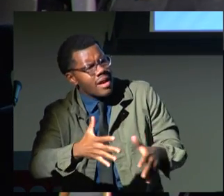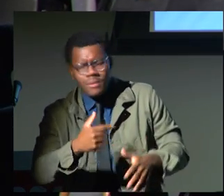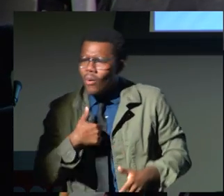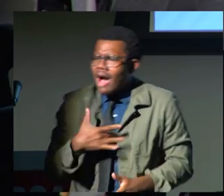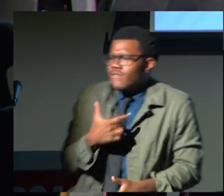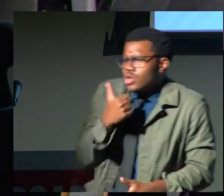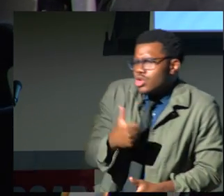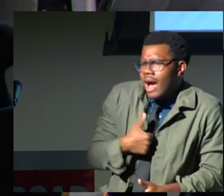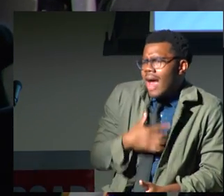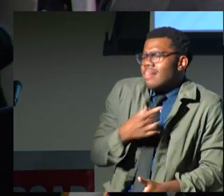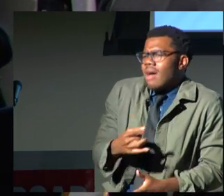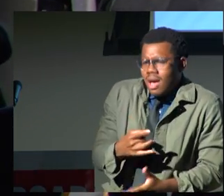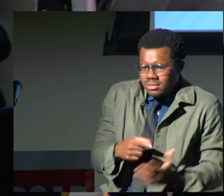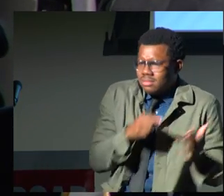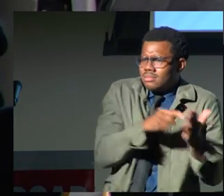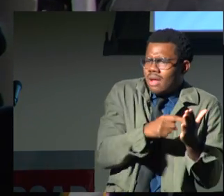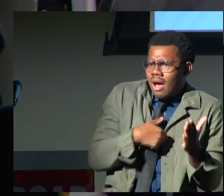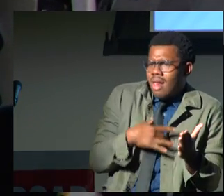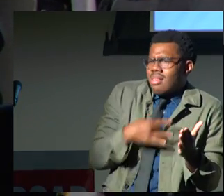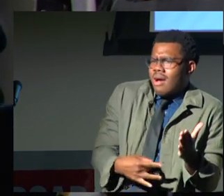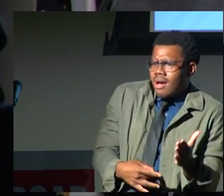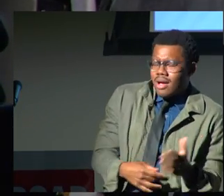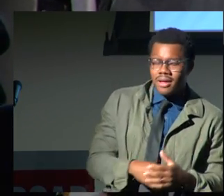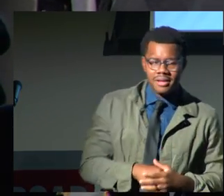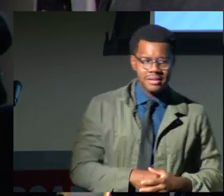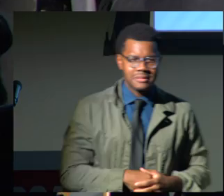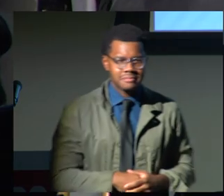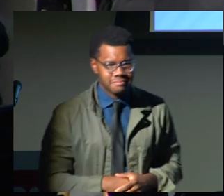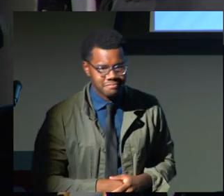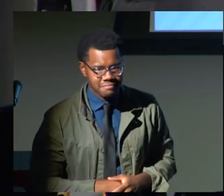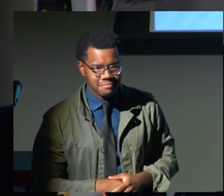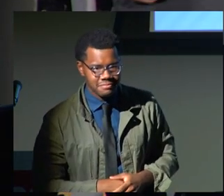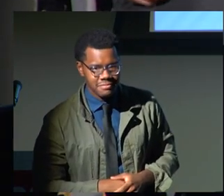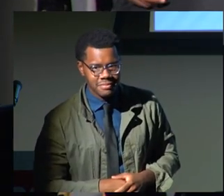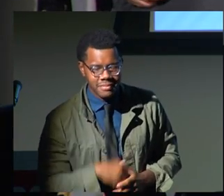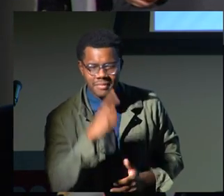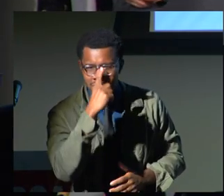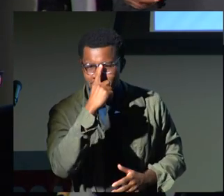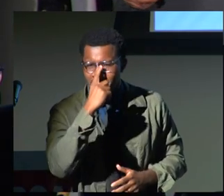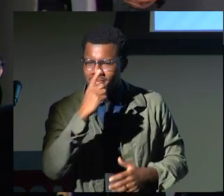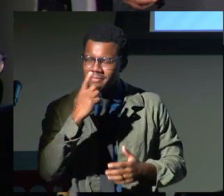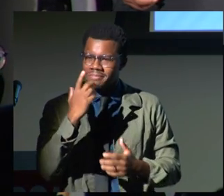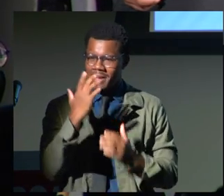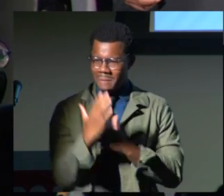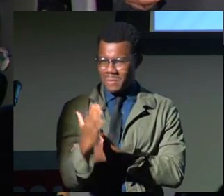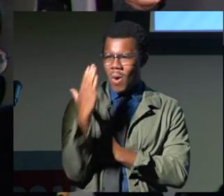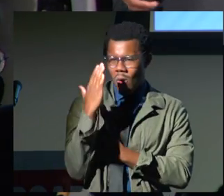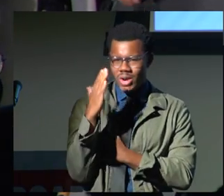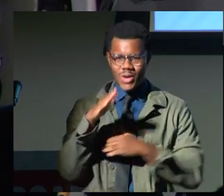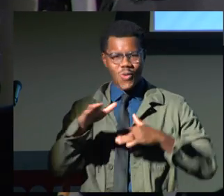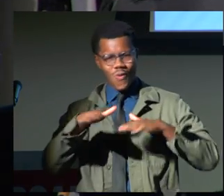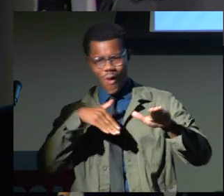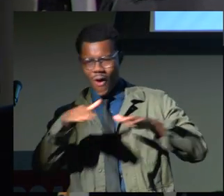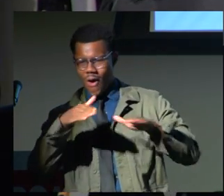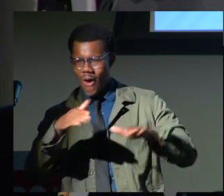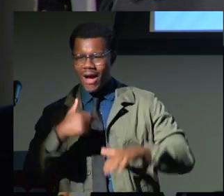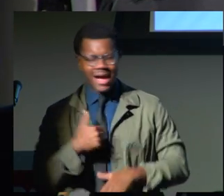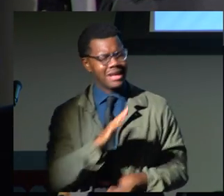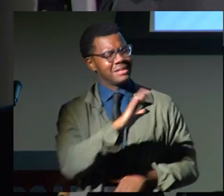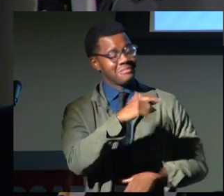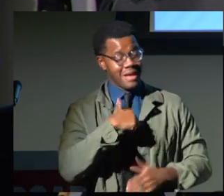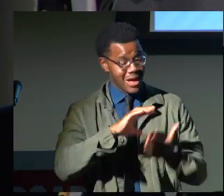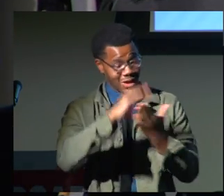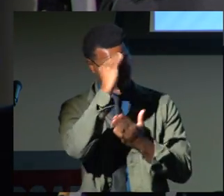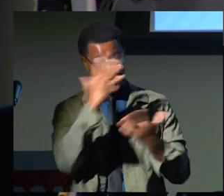things. I was like, my wife and I don't feel good about it. We take morning walks every morning together, and I always share, guess what I learned